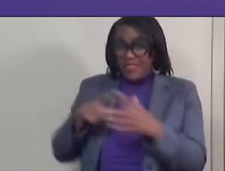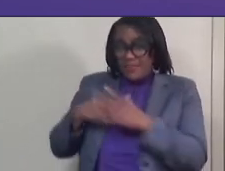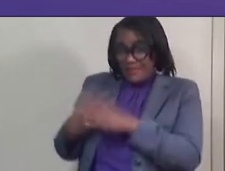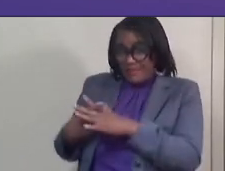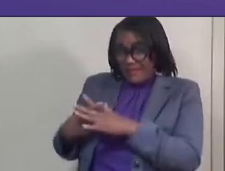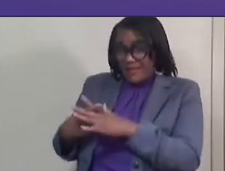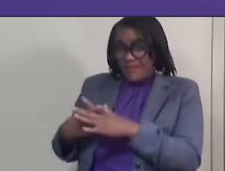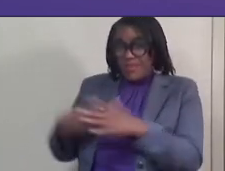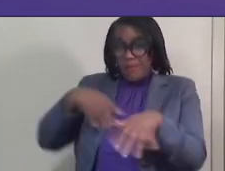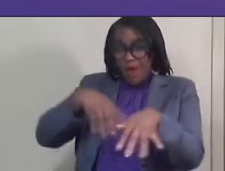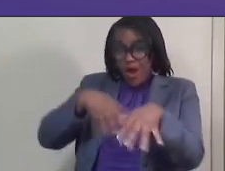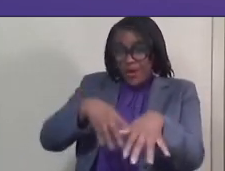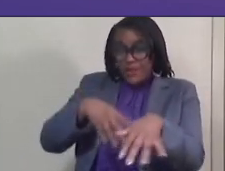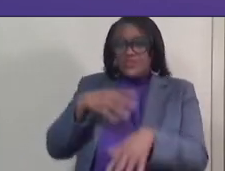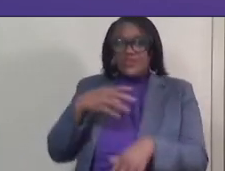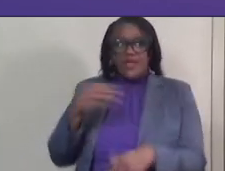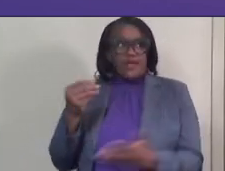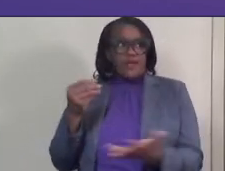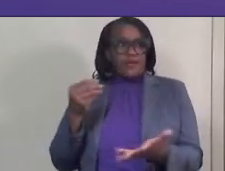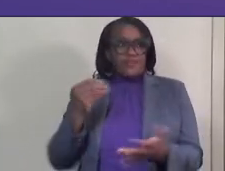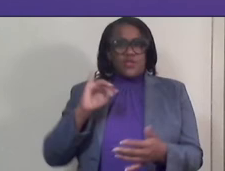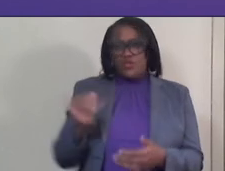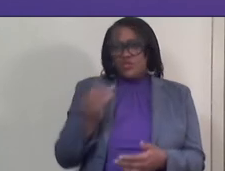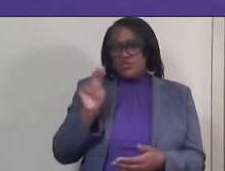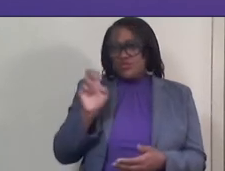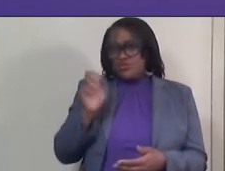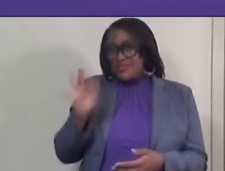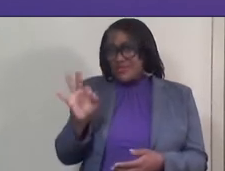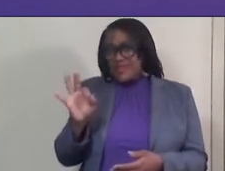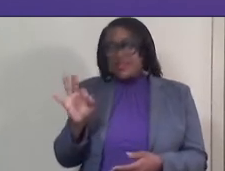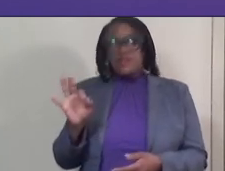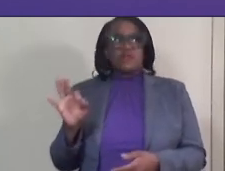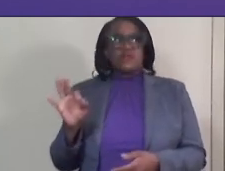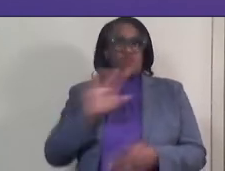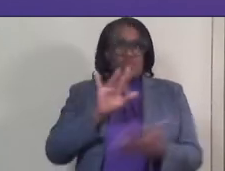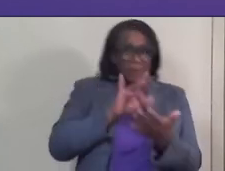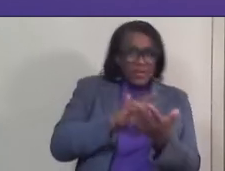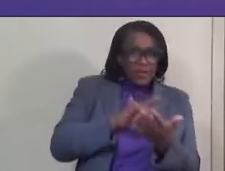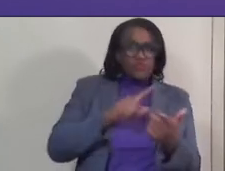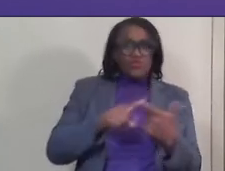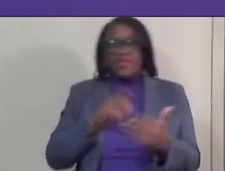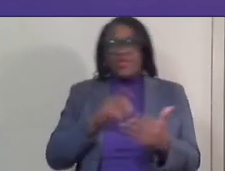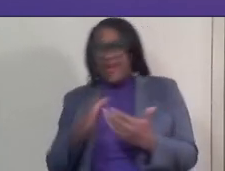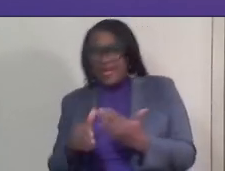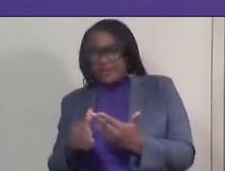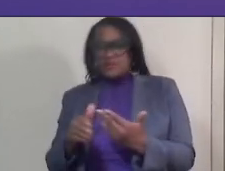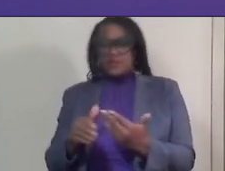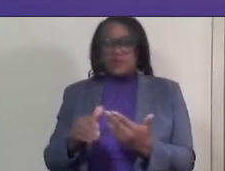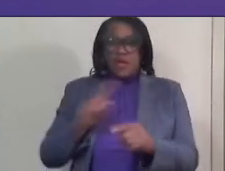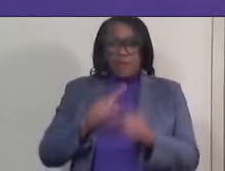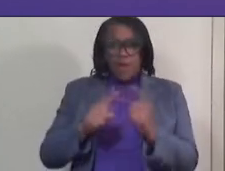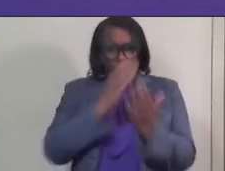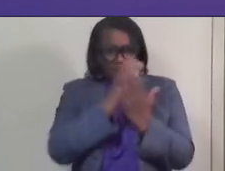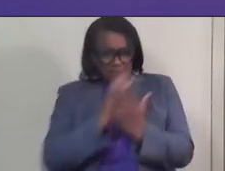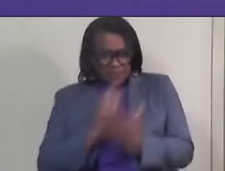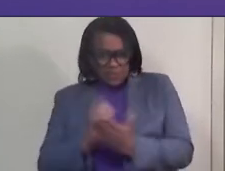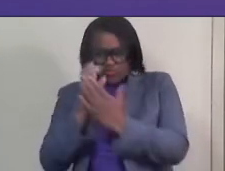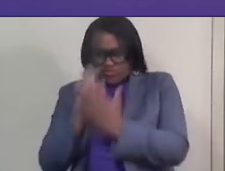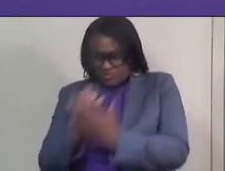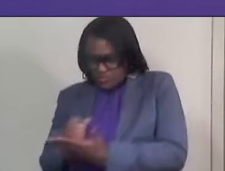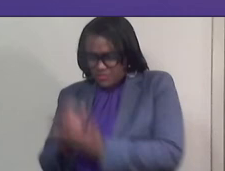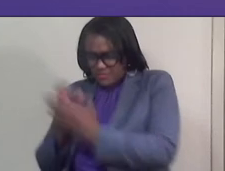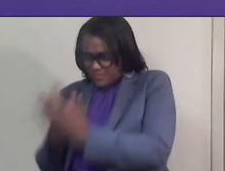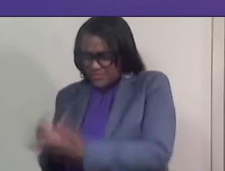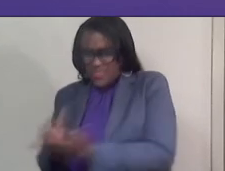march and Juneteenth to the middle to the end, but the vignettes of things that were